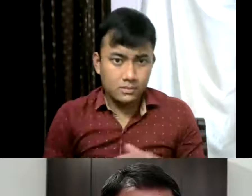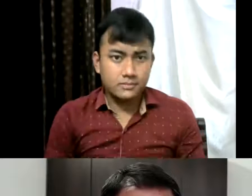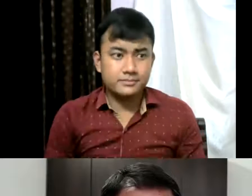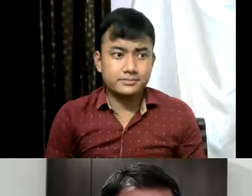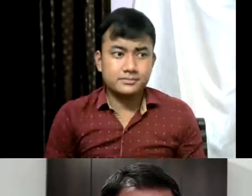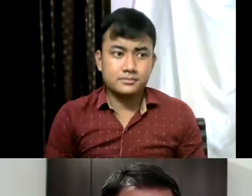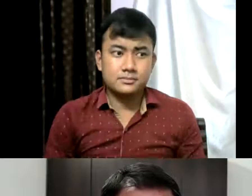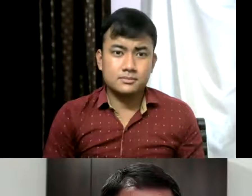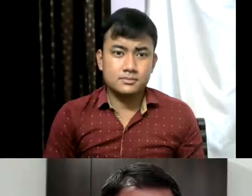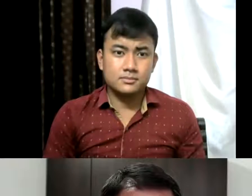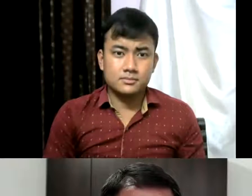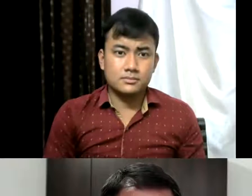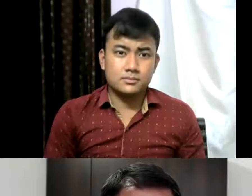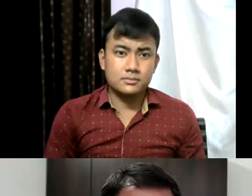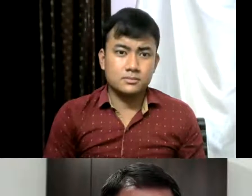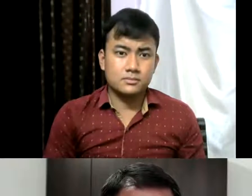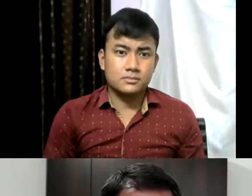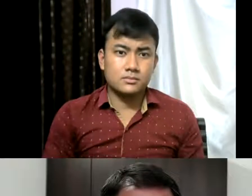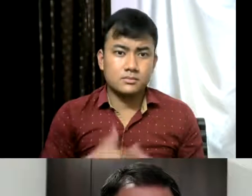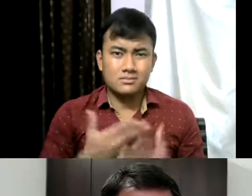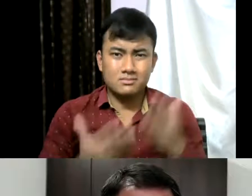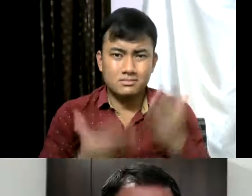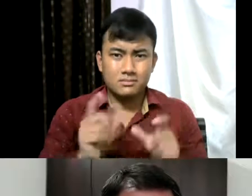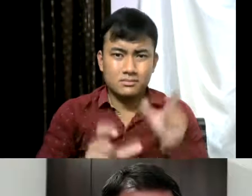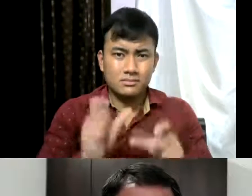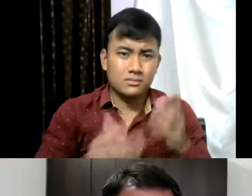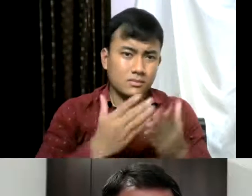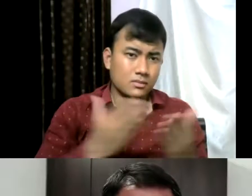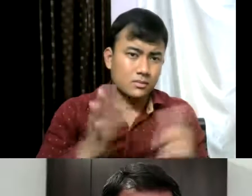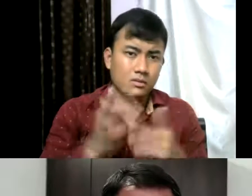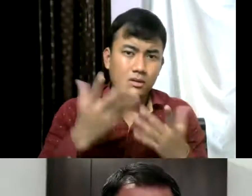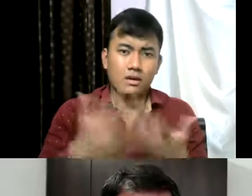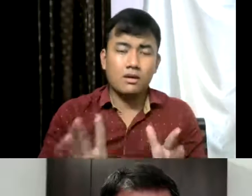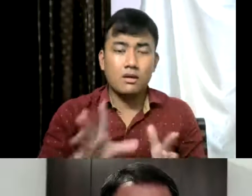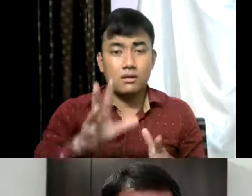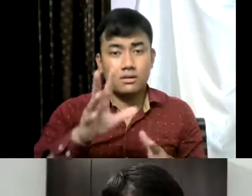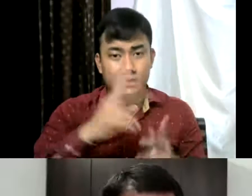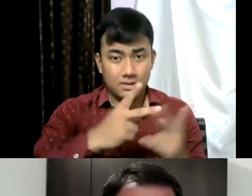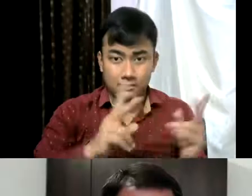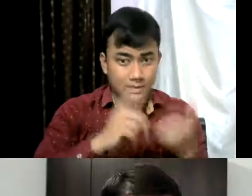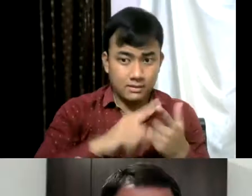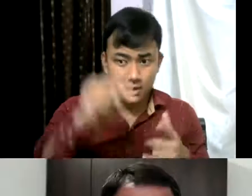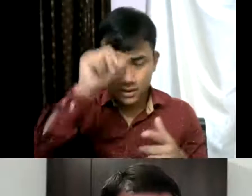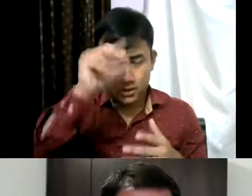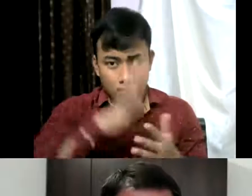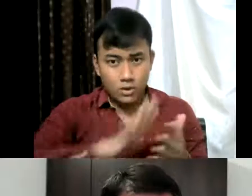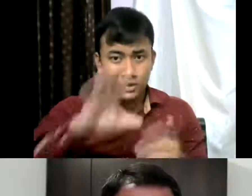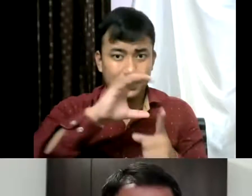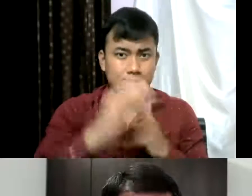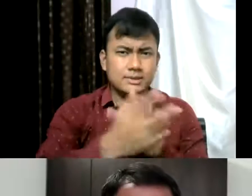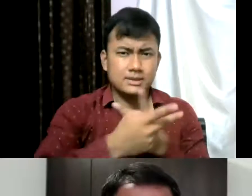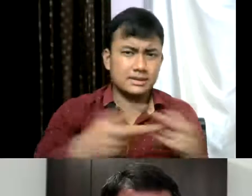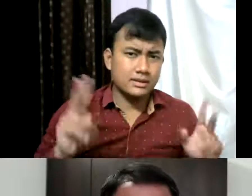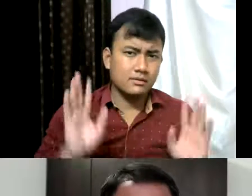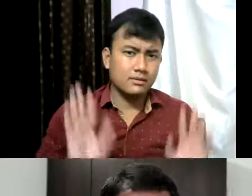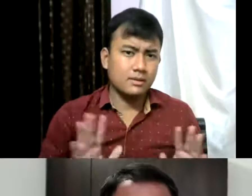these people who are working in Silicon Valley, who are persons of color, Indian origin, also come from particular caste backgrounds. And this is how also enters this